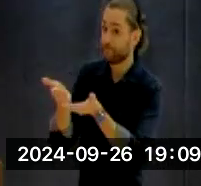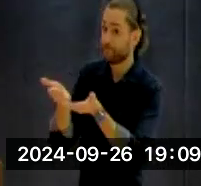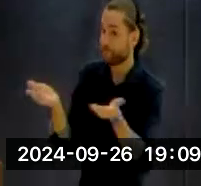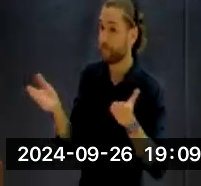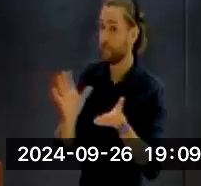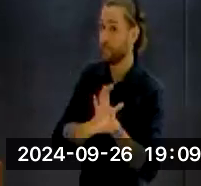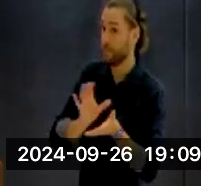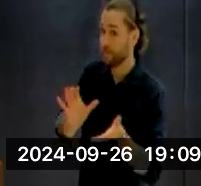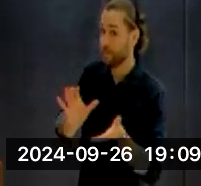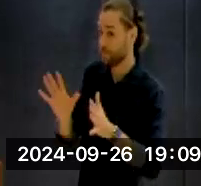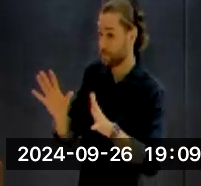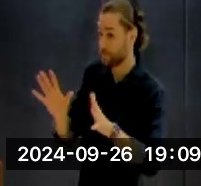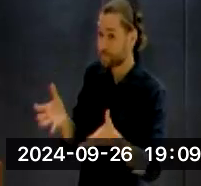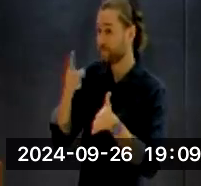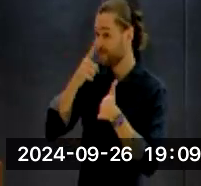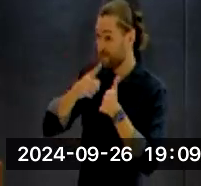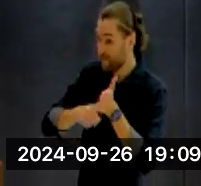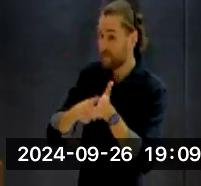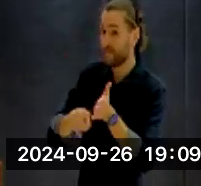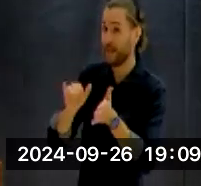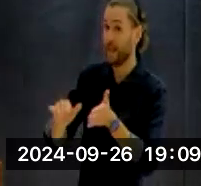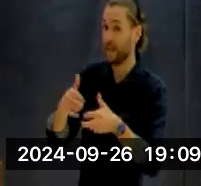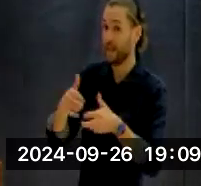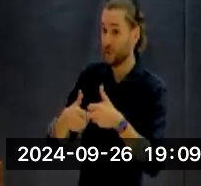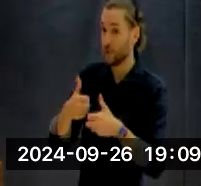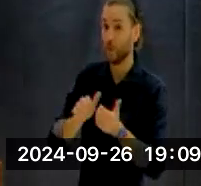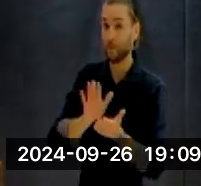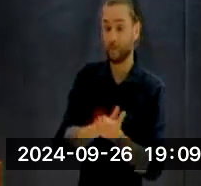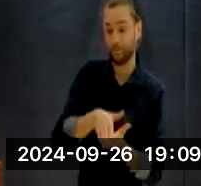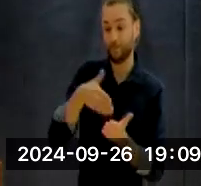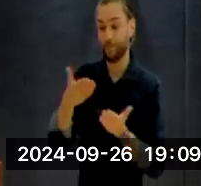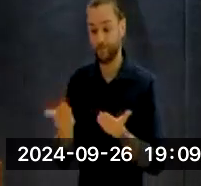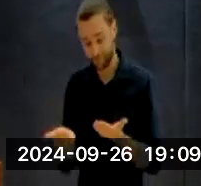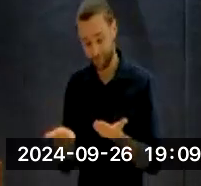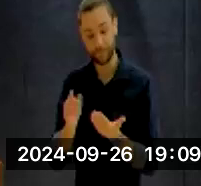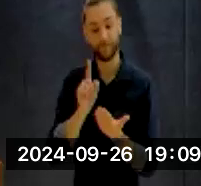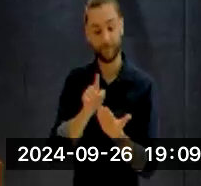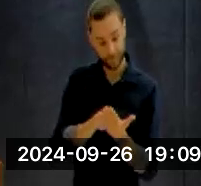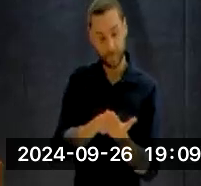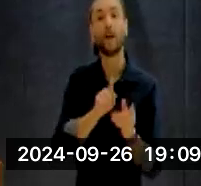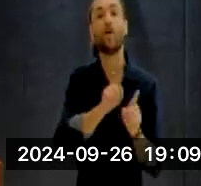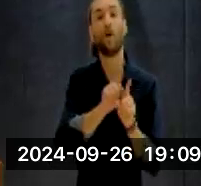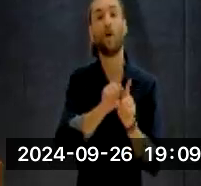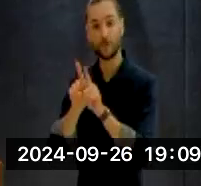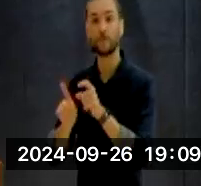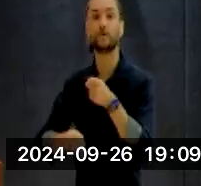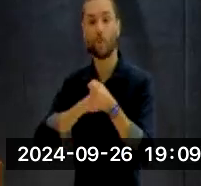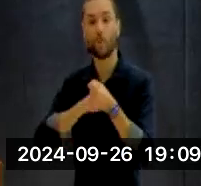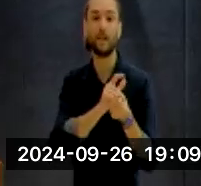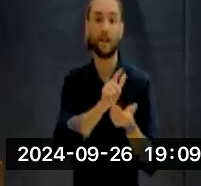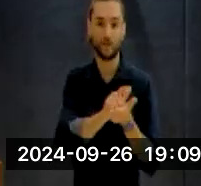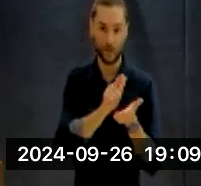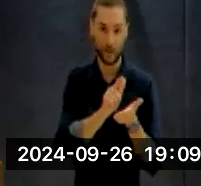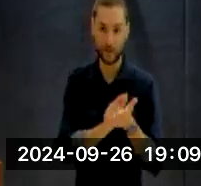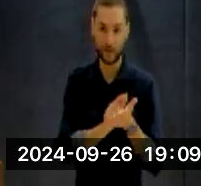to look into this issue and also to support legislation to clarify that the Brown